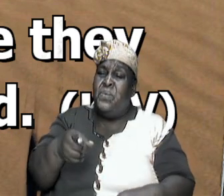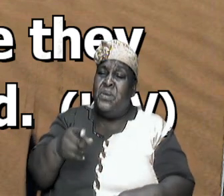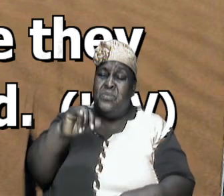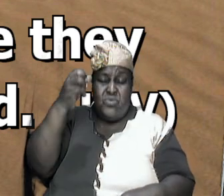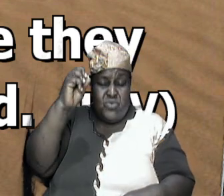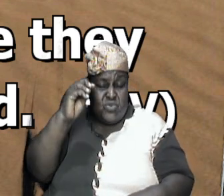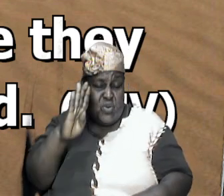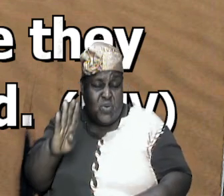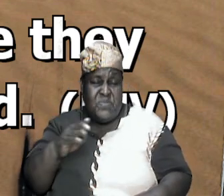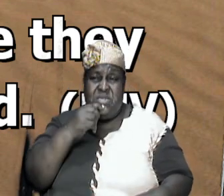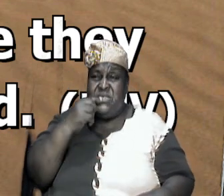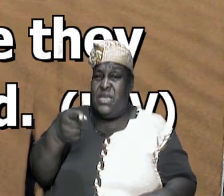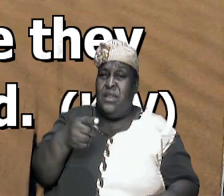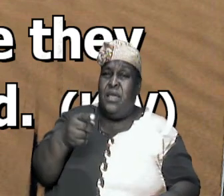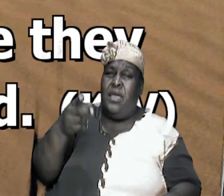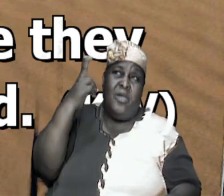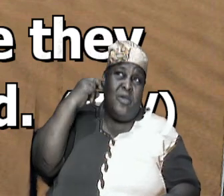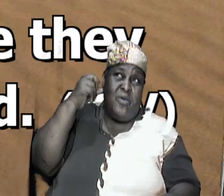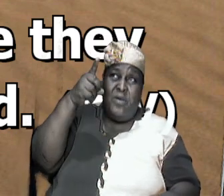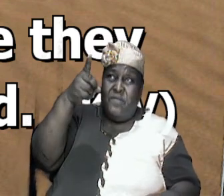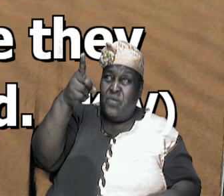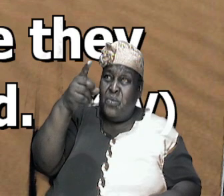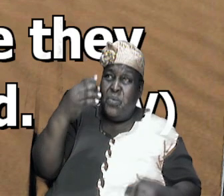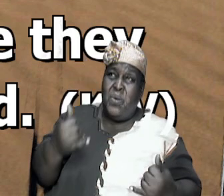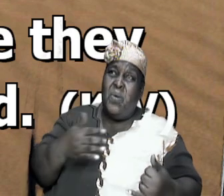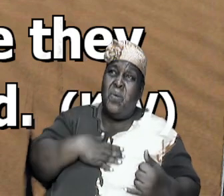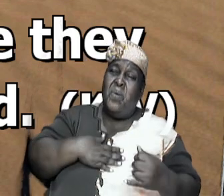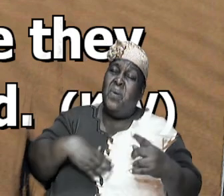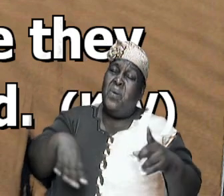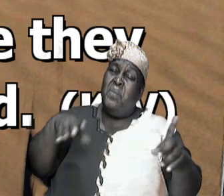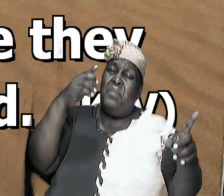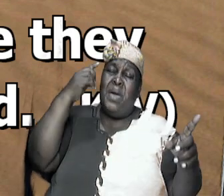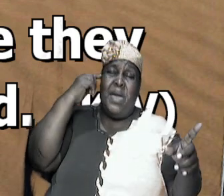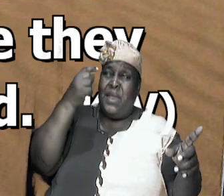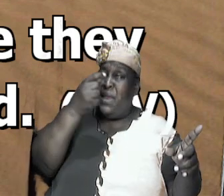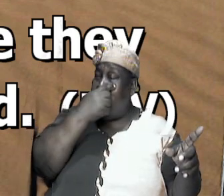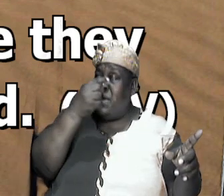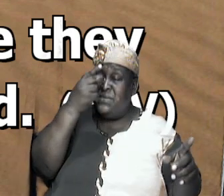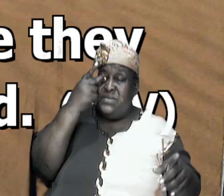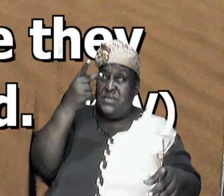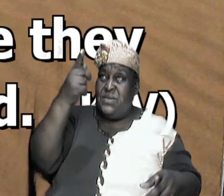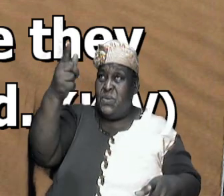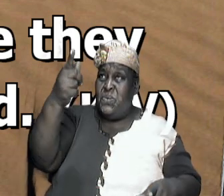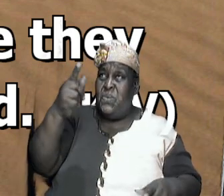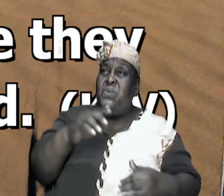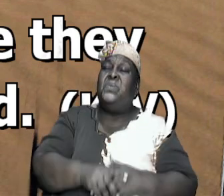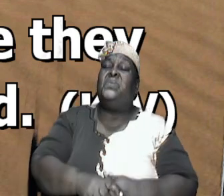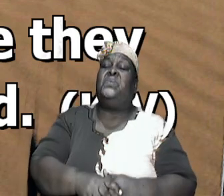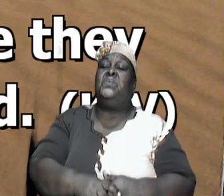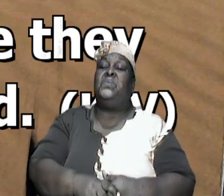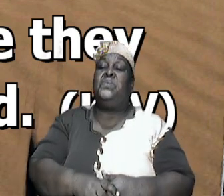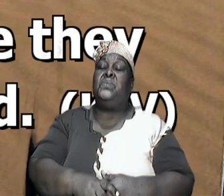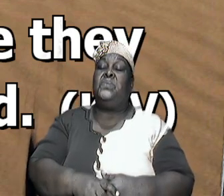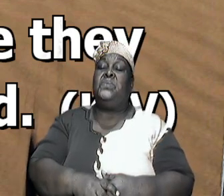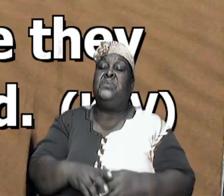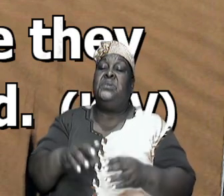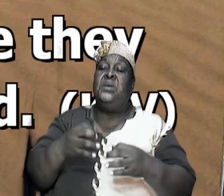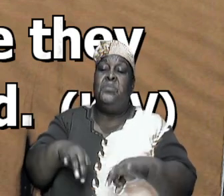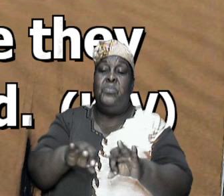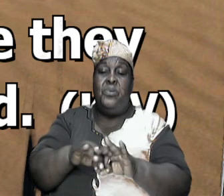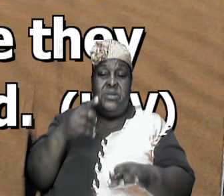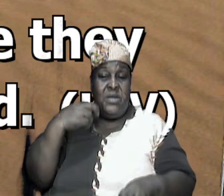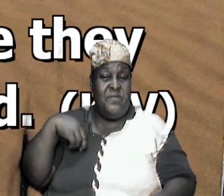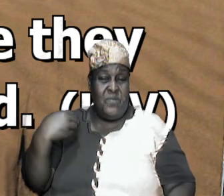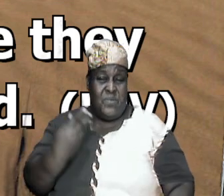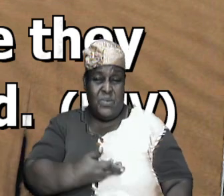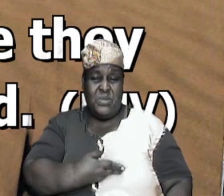thee, but now that mine eyes have seen thee, the impact of it is different. And so it is essential for us, as